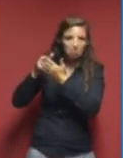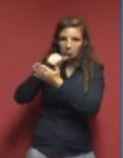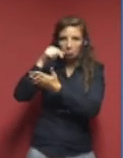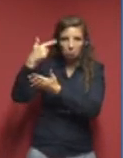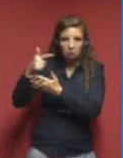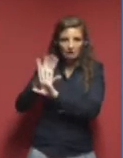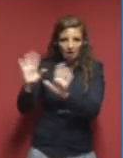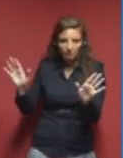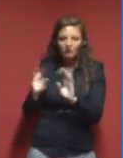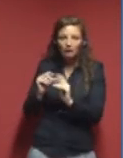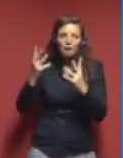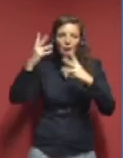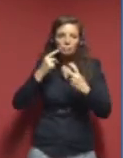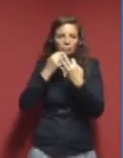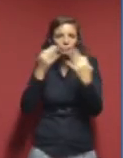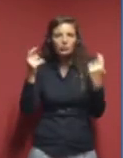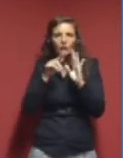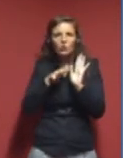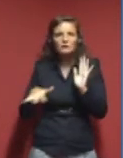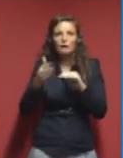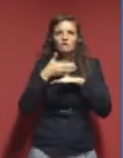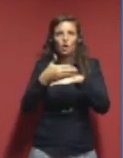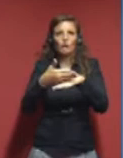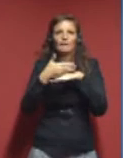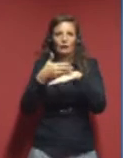in a shared space, like a hackerspace at the university.